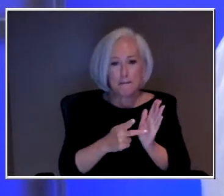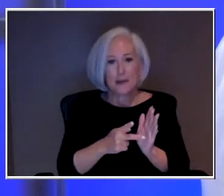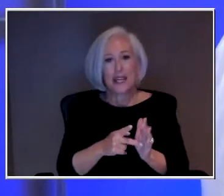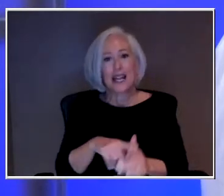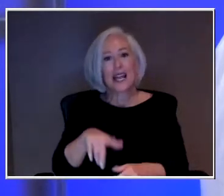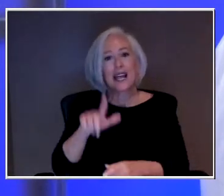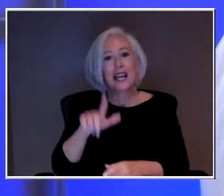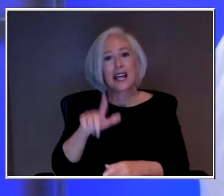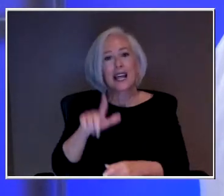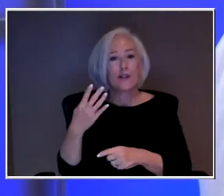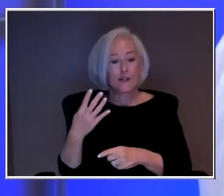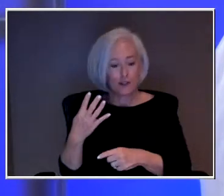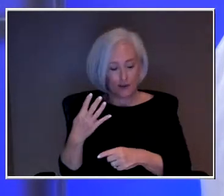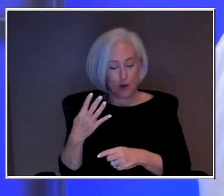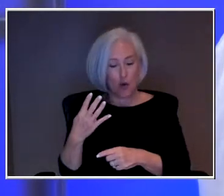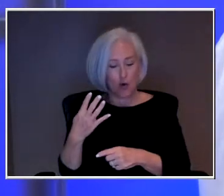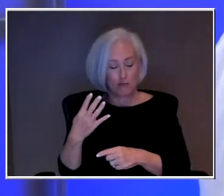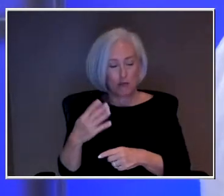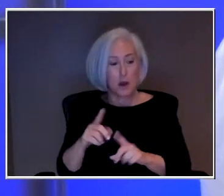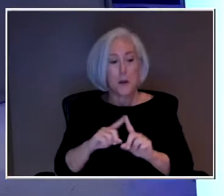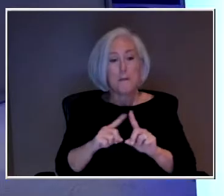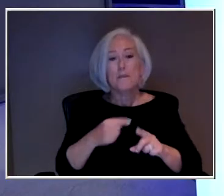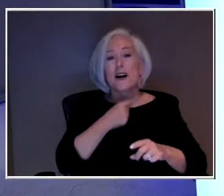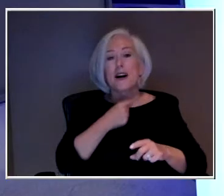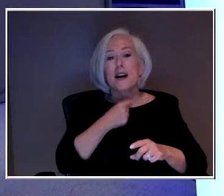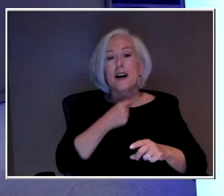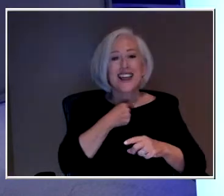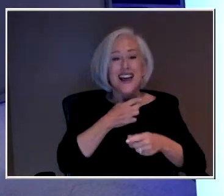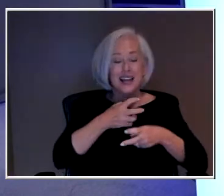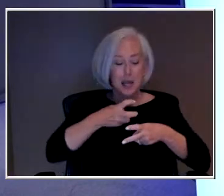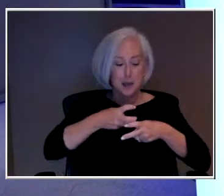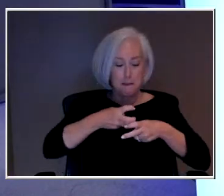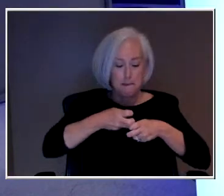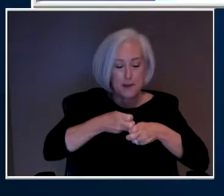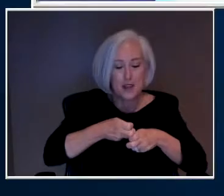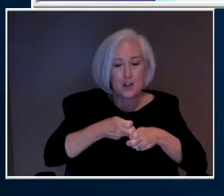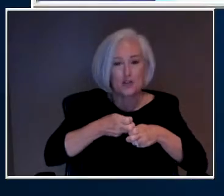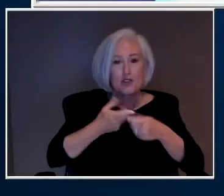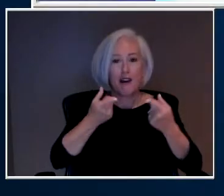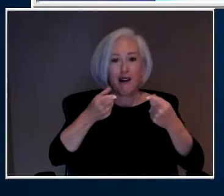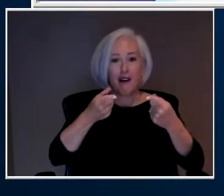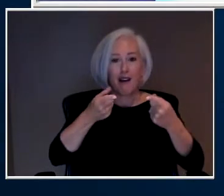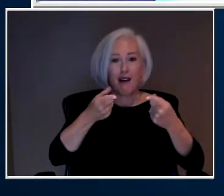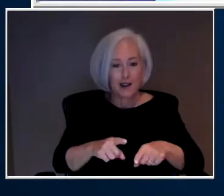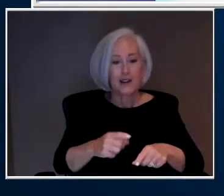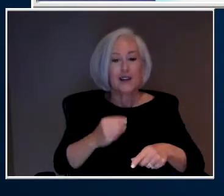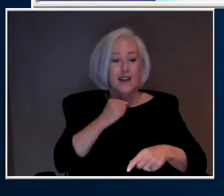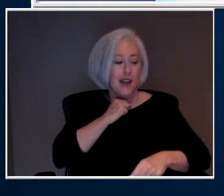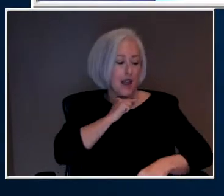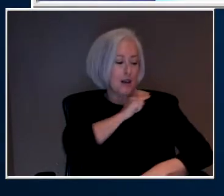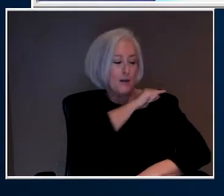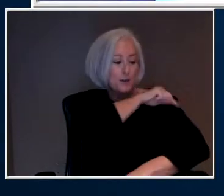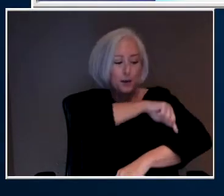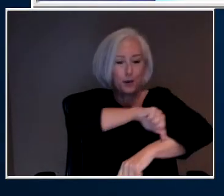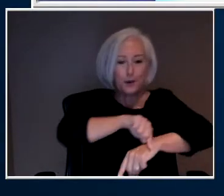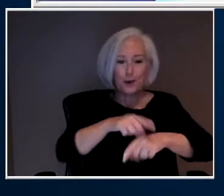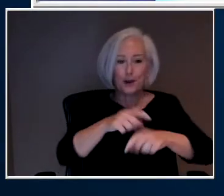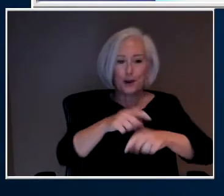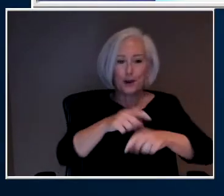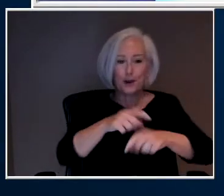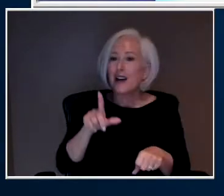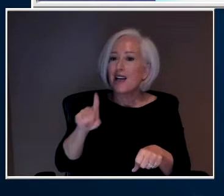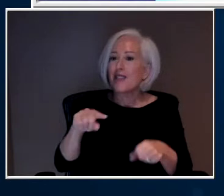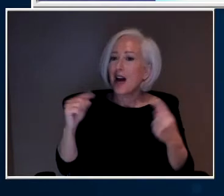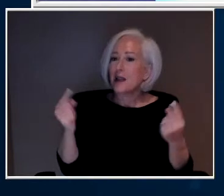pinched, it causes arm symptoms. So Diana, did it cure your pain completely? Is it totally gone?